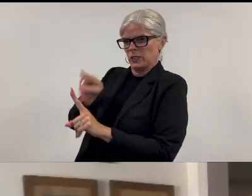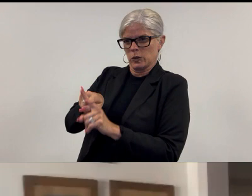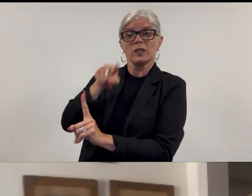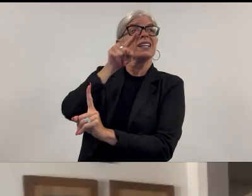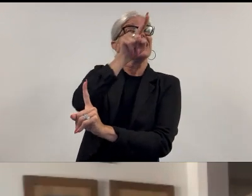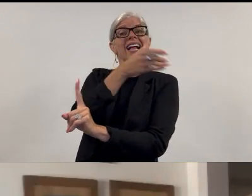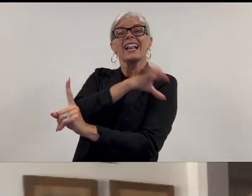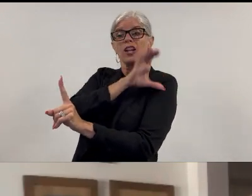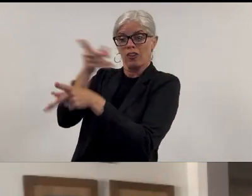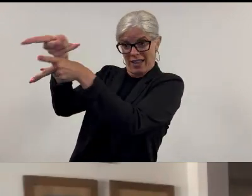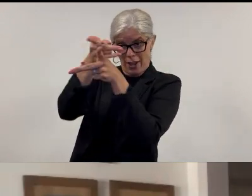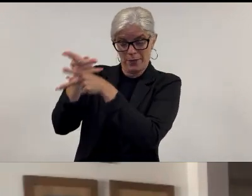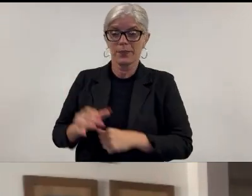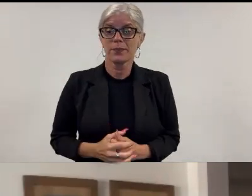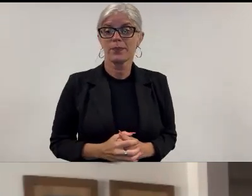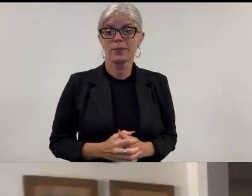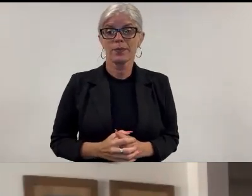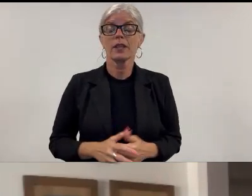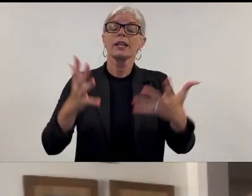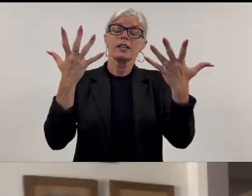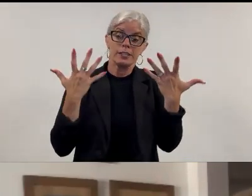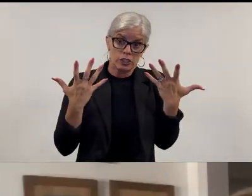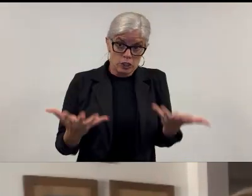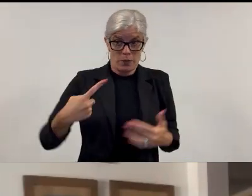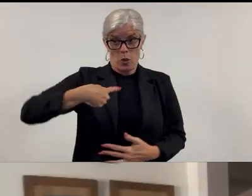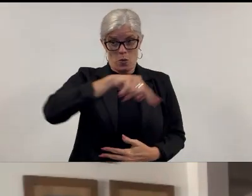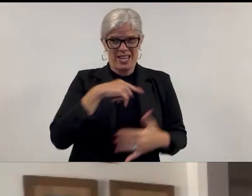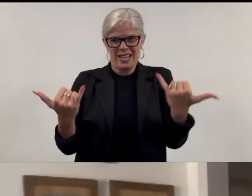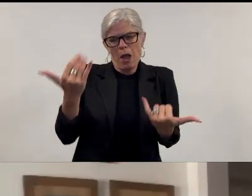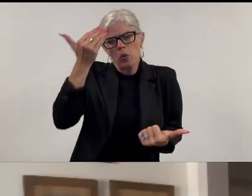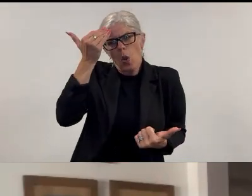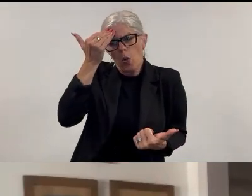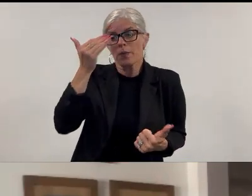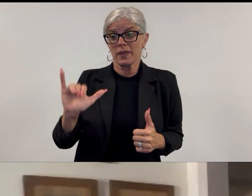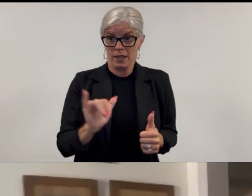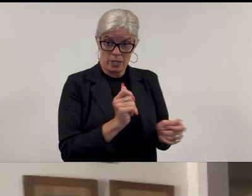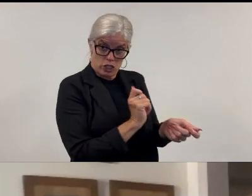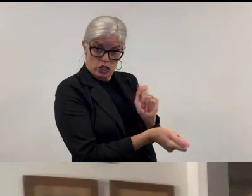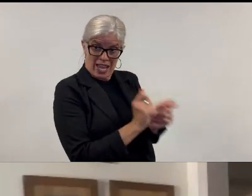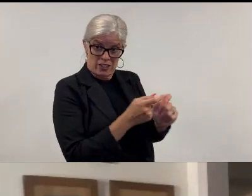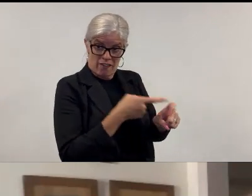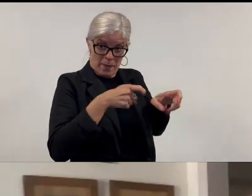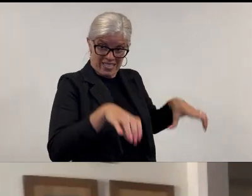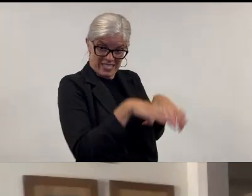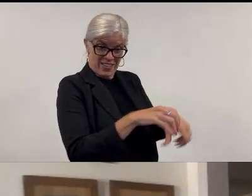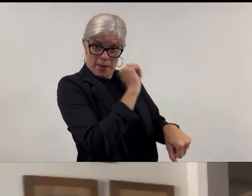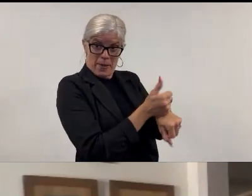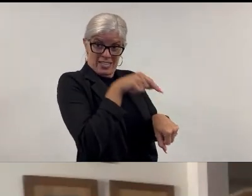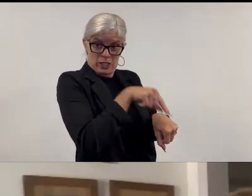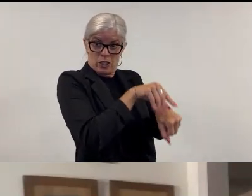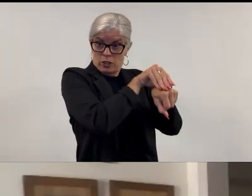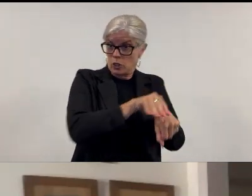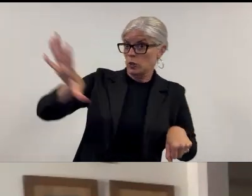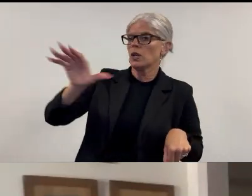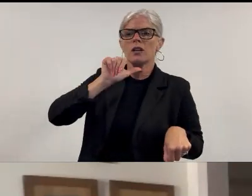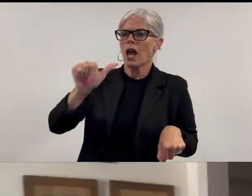the experimental animal model provides to be a very, very strong basis for